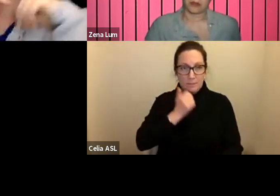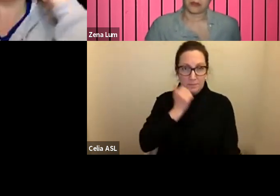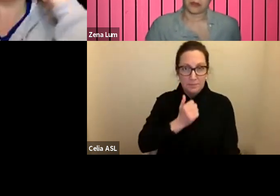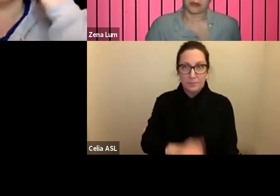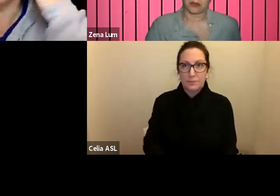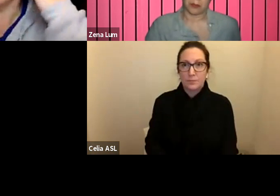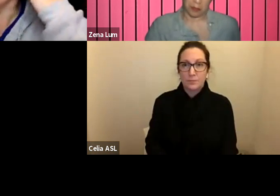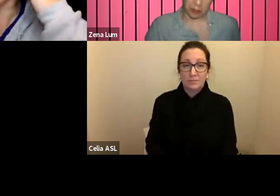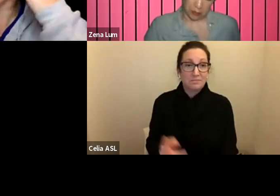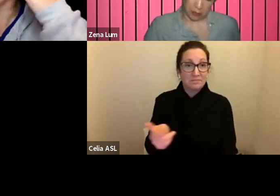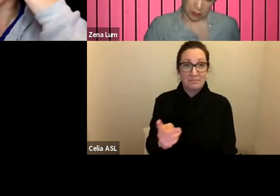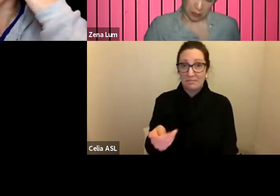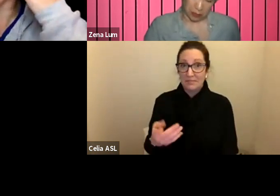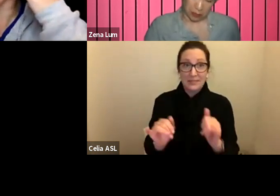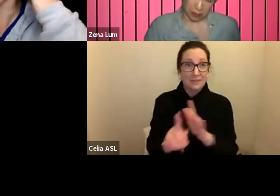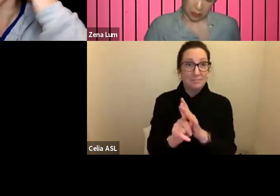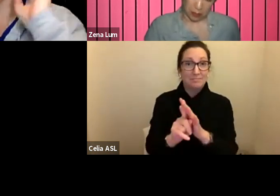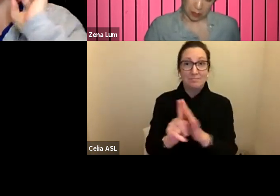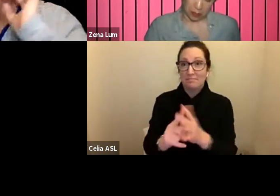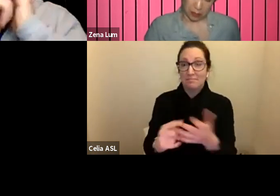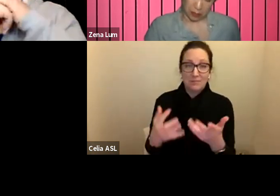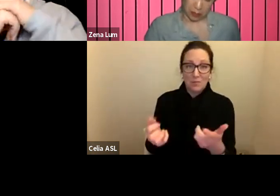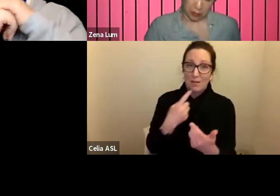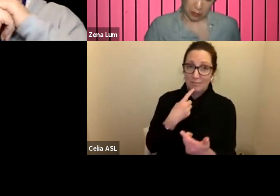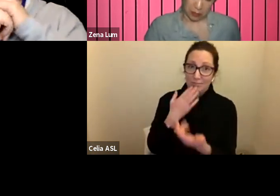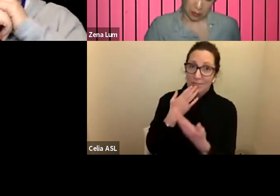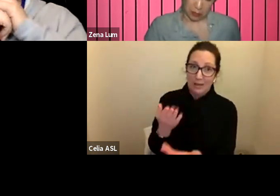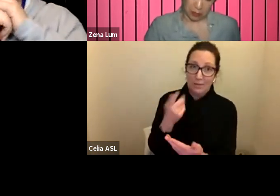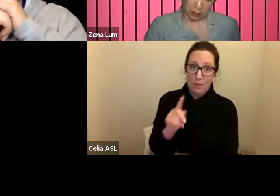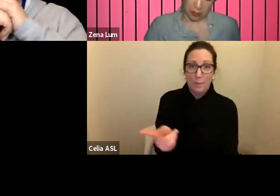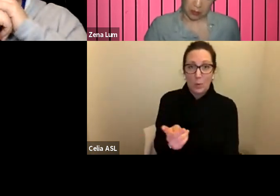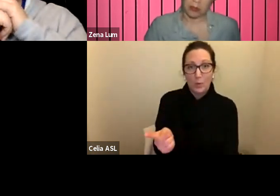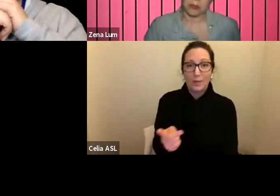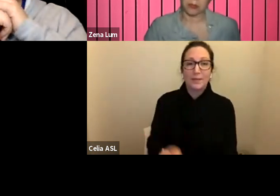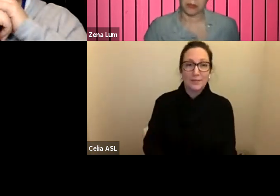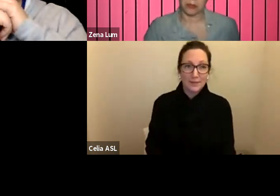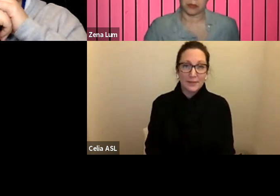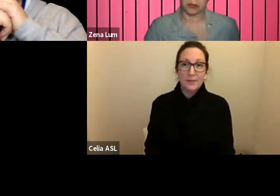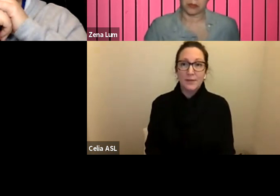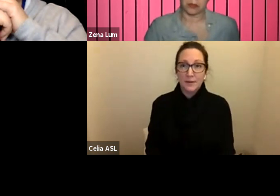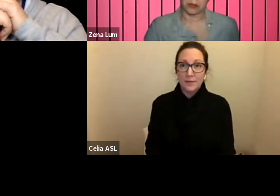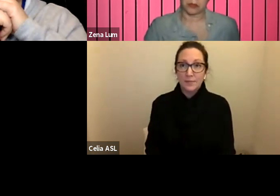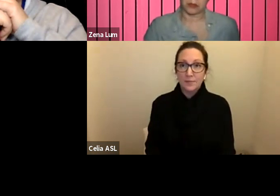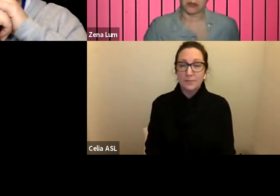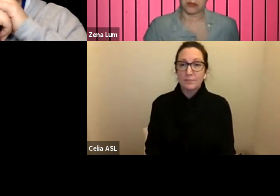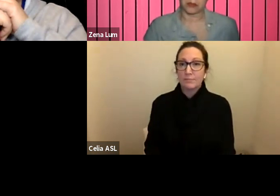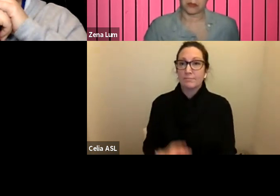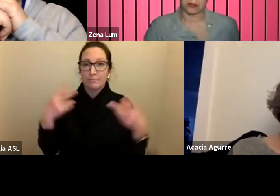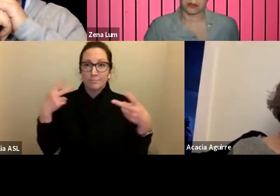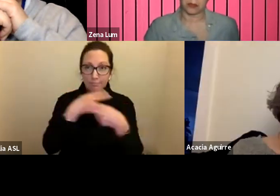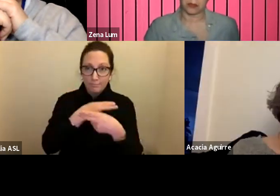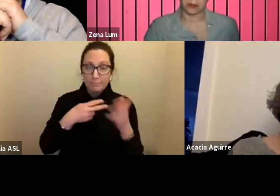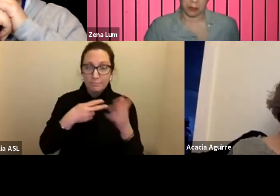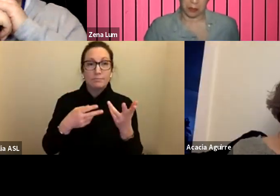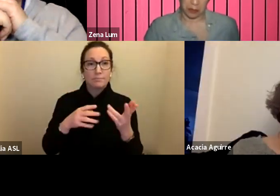want to participate, and I want to thank them as well, and I'm sure you all do. And with that, if there's nothing else,